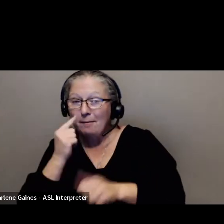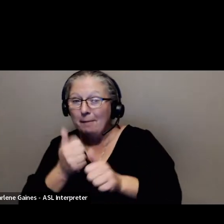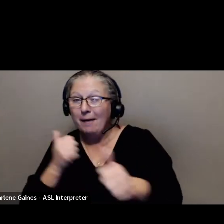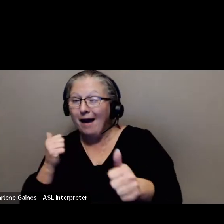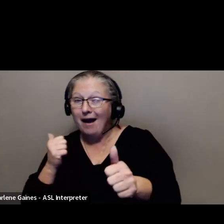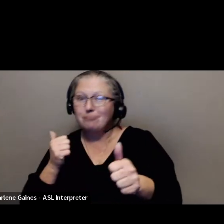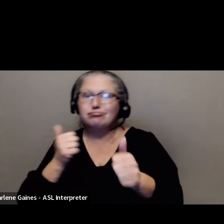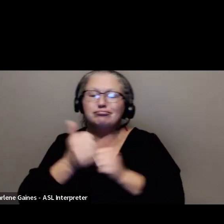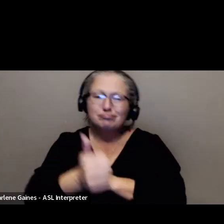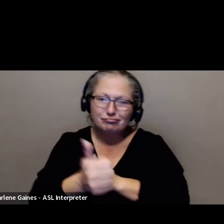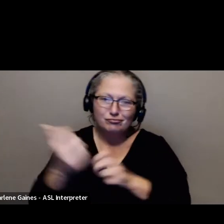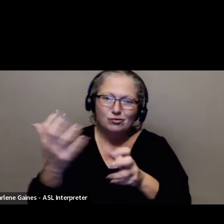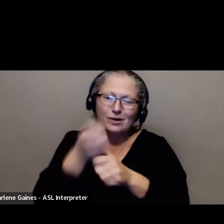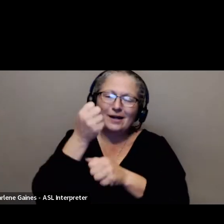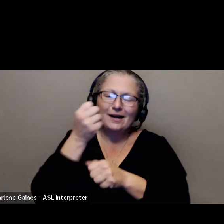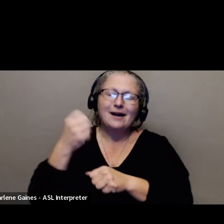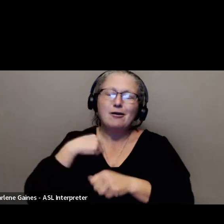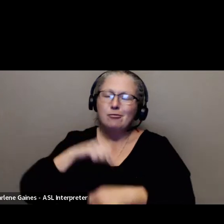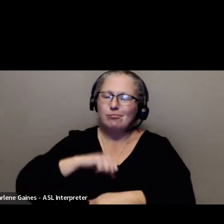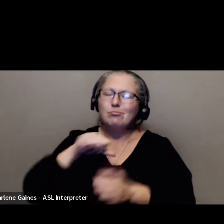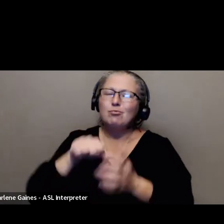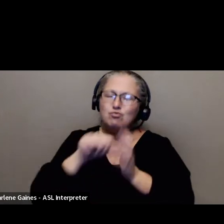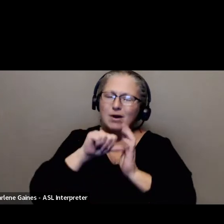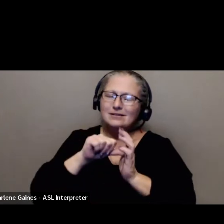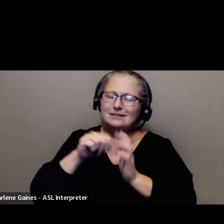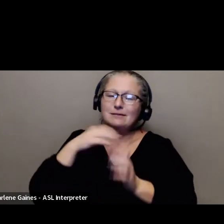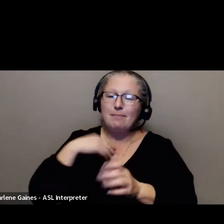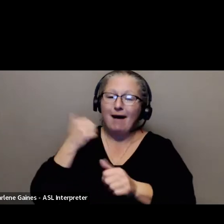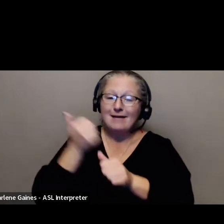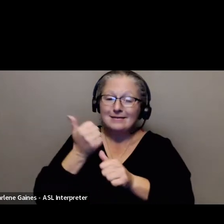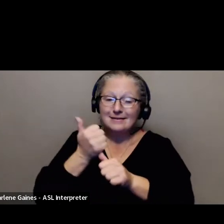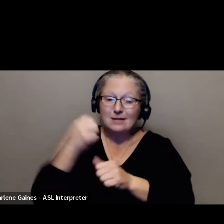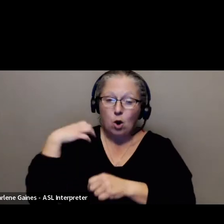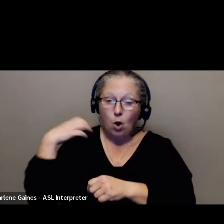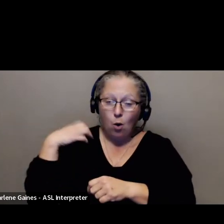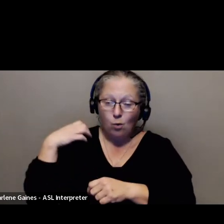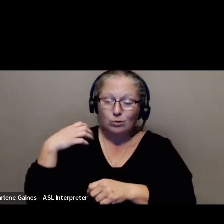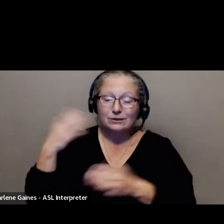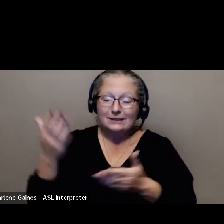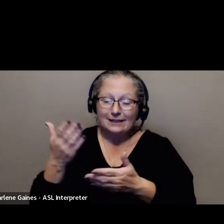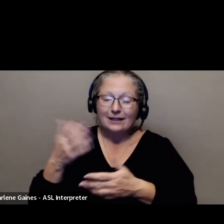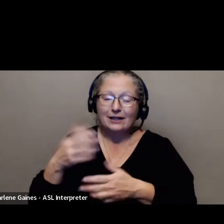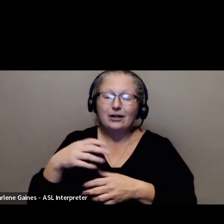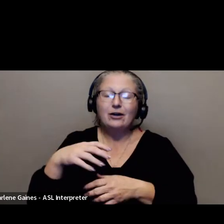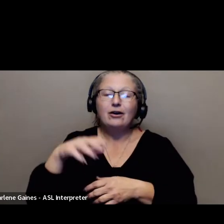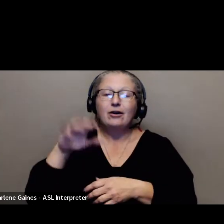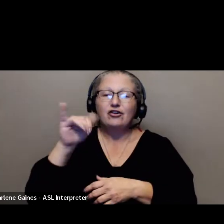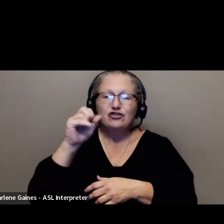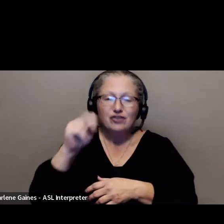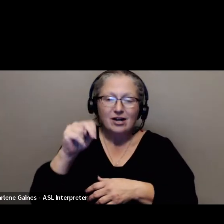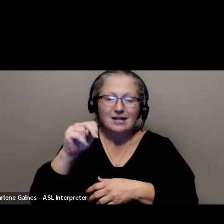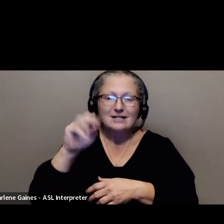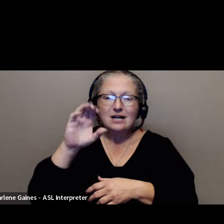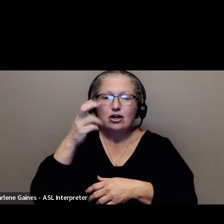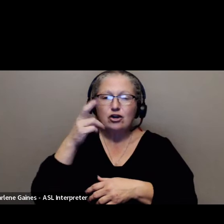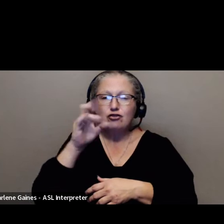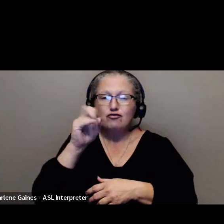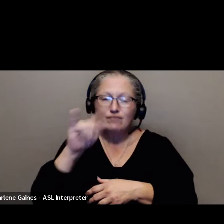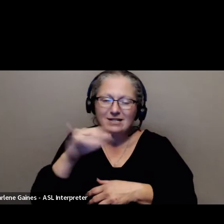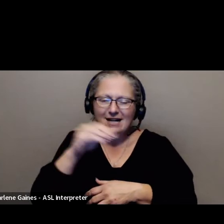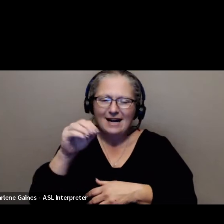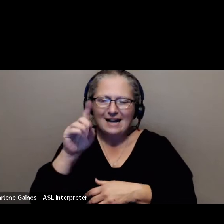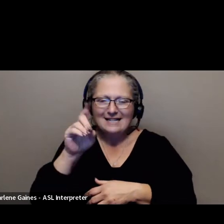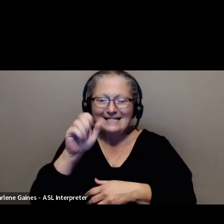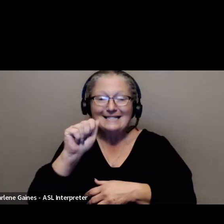them. My assistant coaches, Ame is here. Jason, Christy, and Deanne